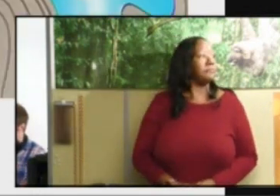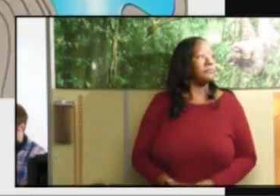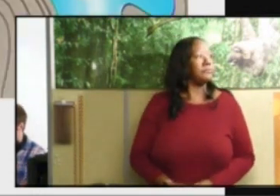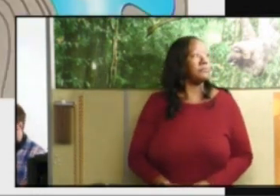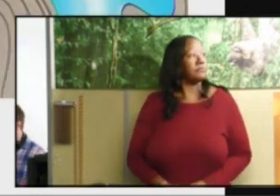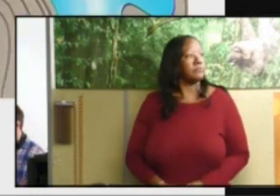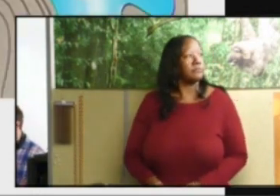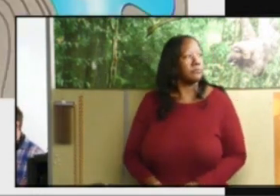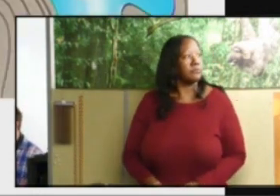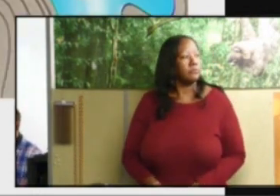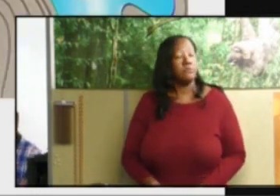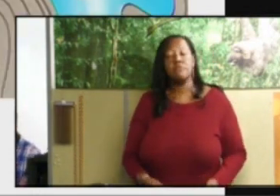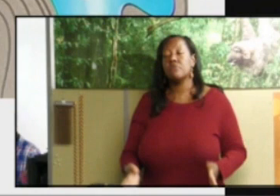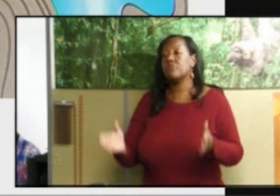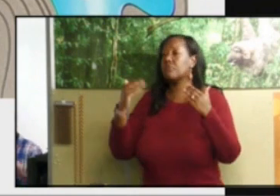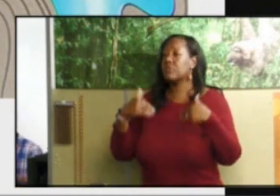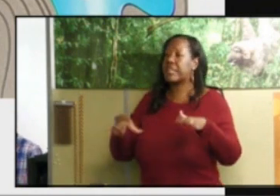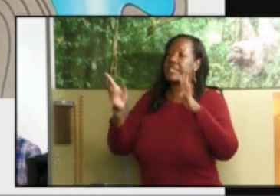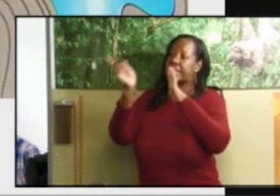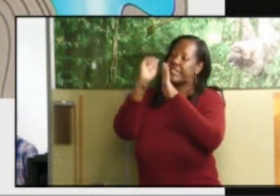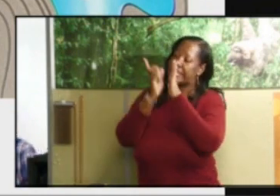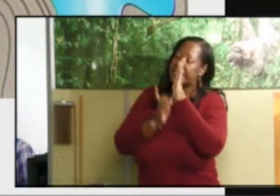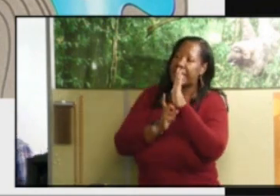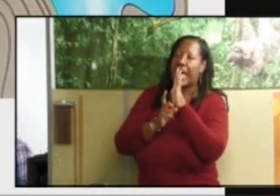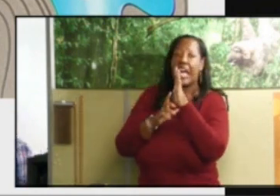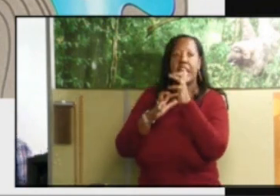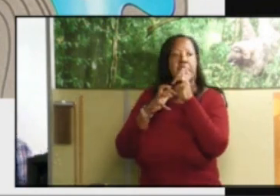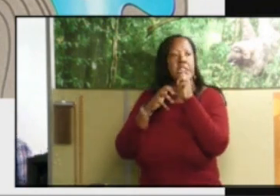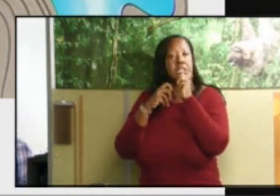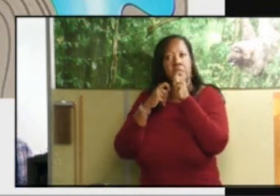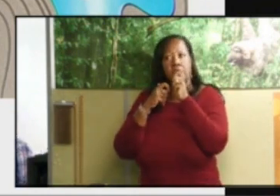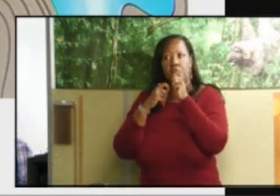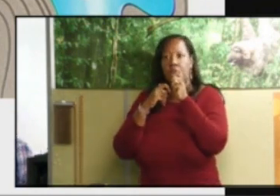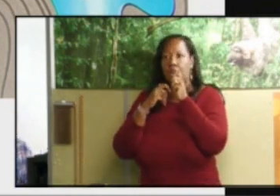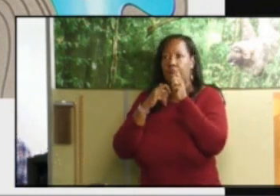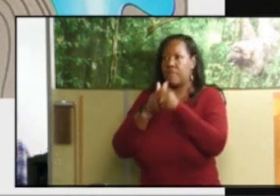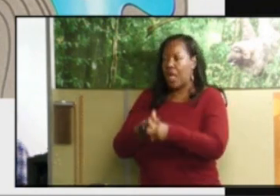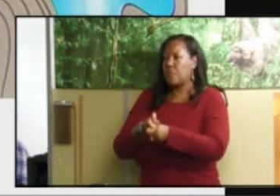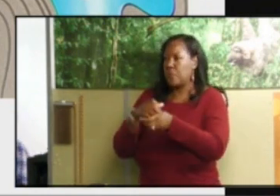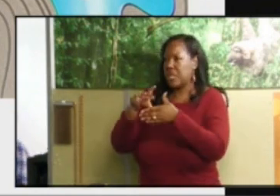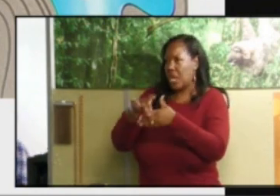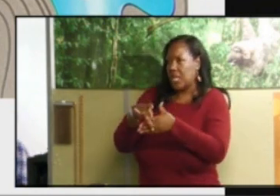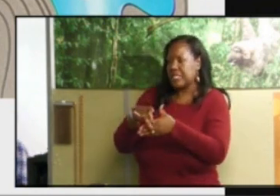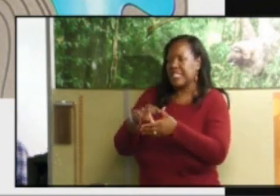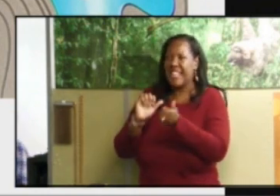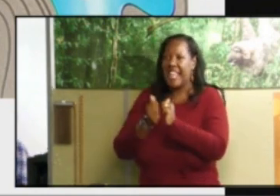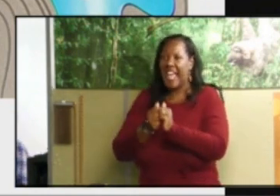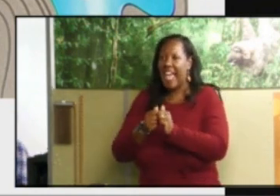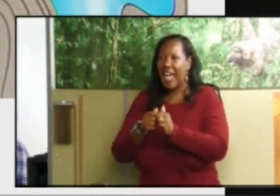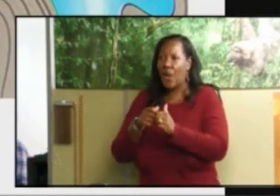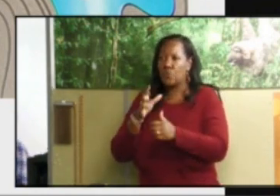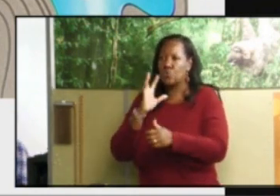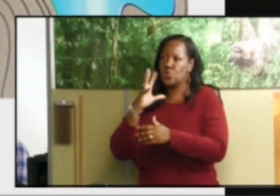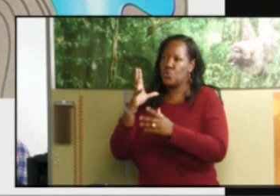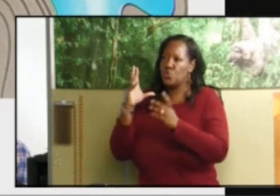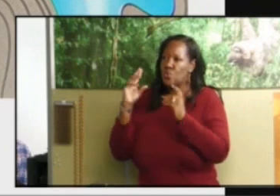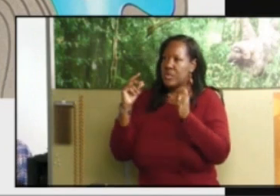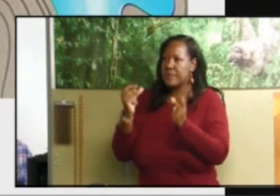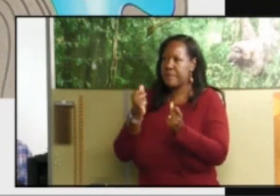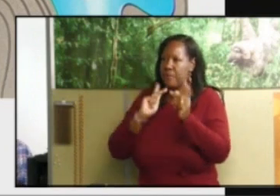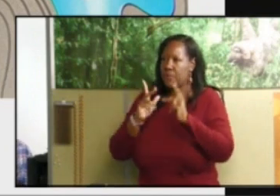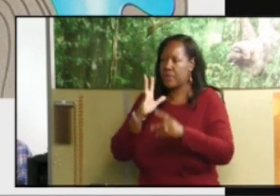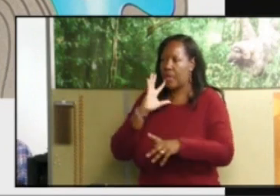Also, just talking a little bit about design following content, how to really capture that spark that's part of the title,